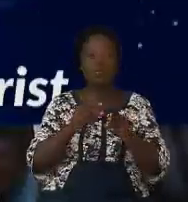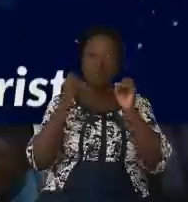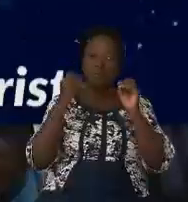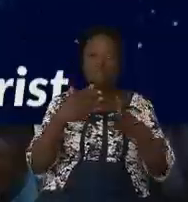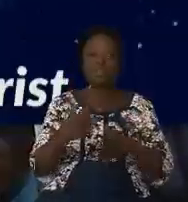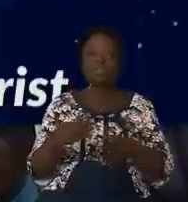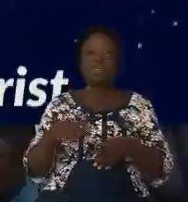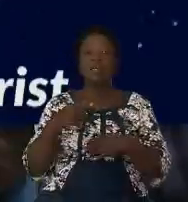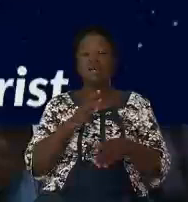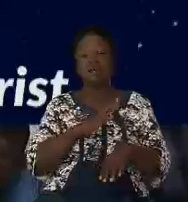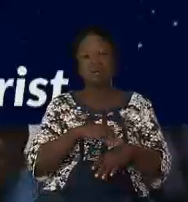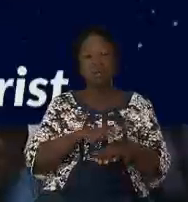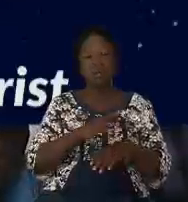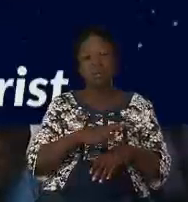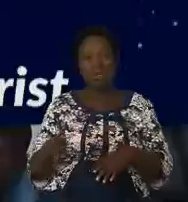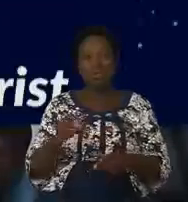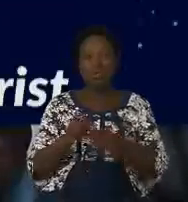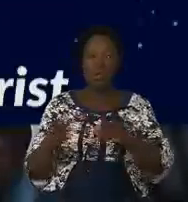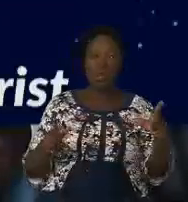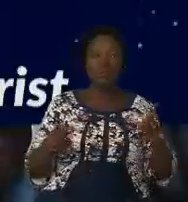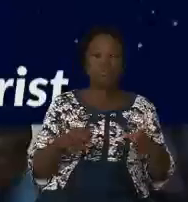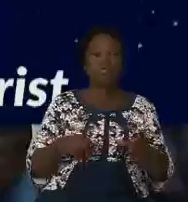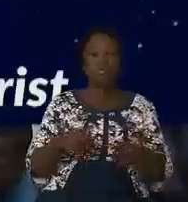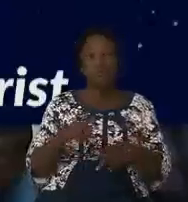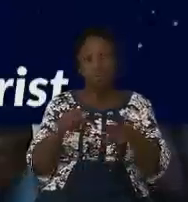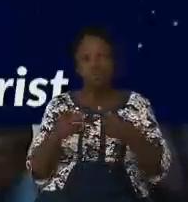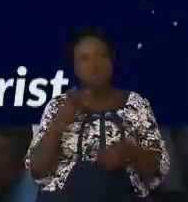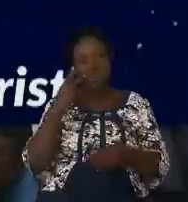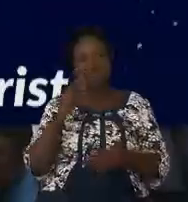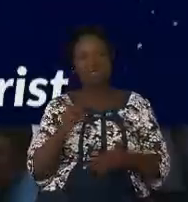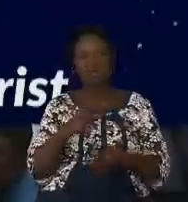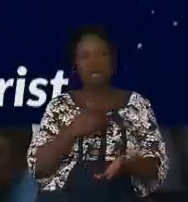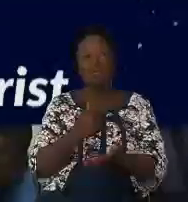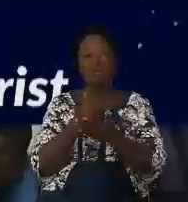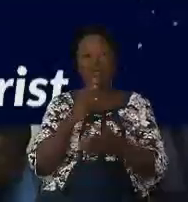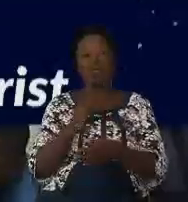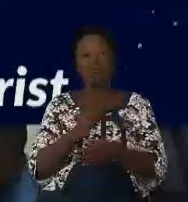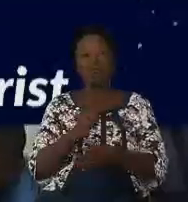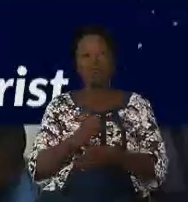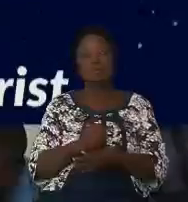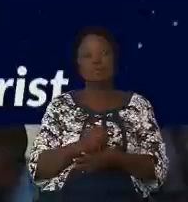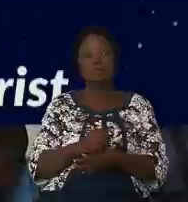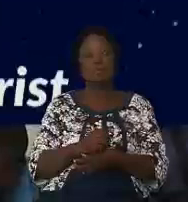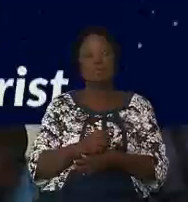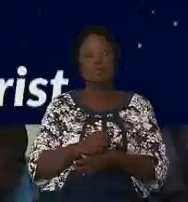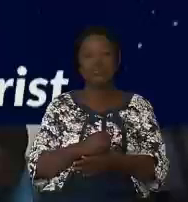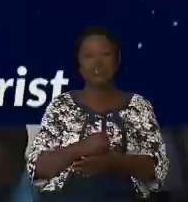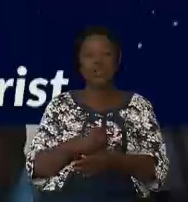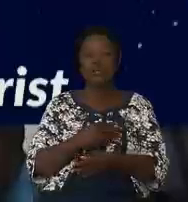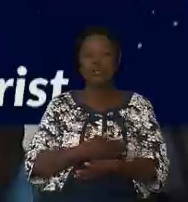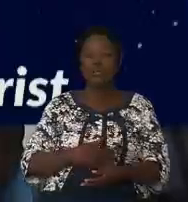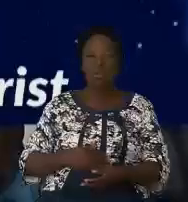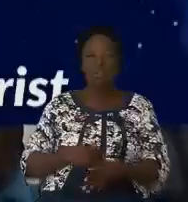section. If you have finished your section, please look around to your right, to your left, join other sectors and